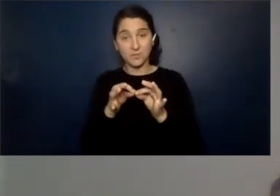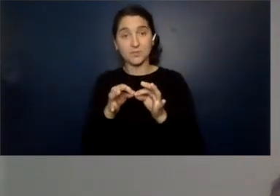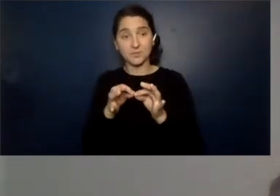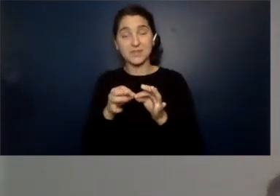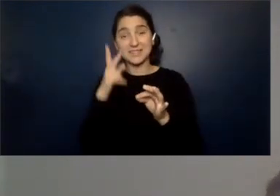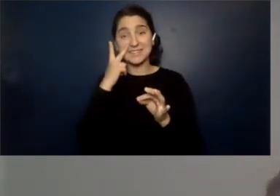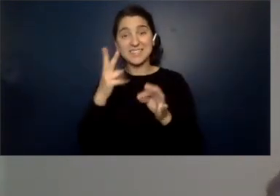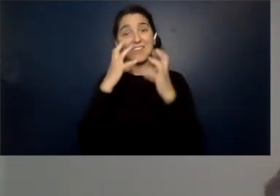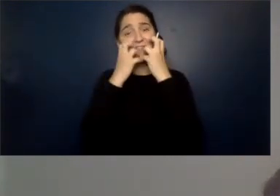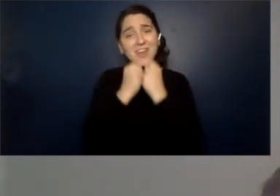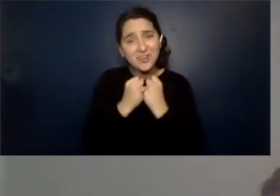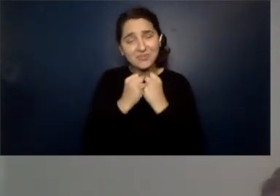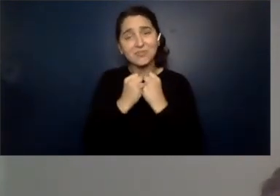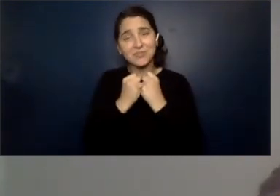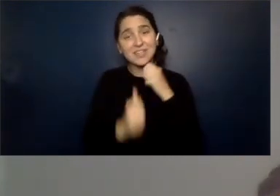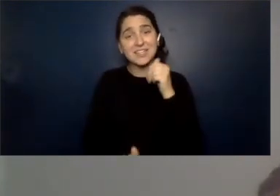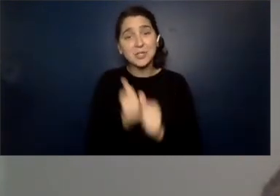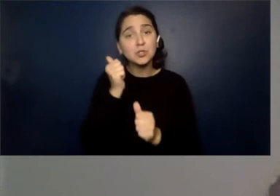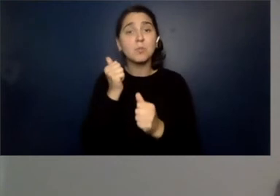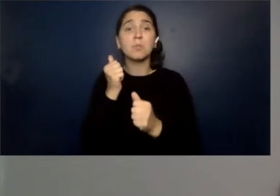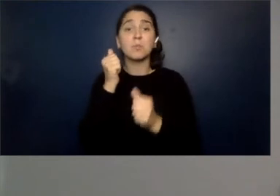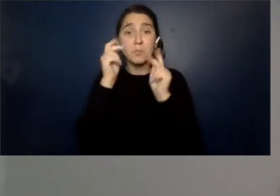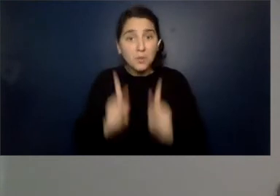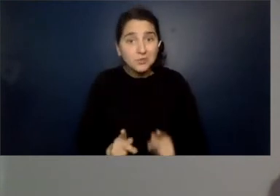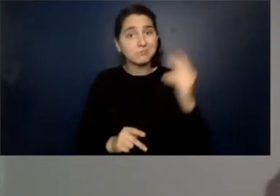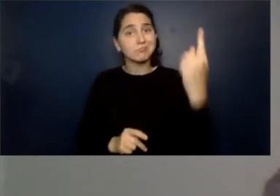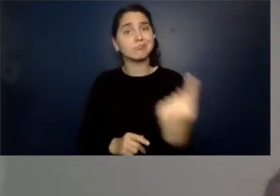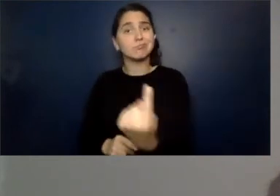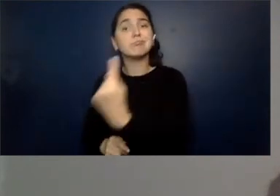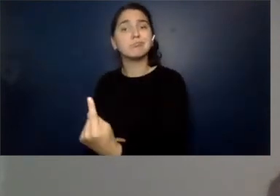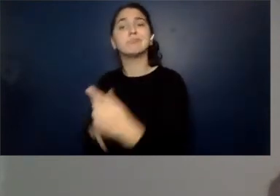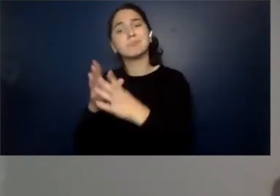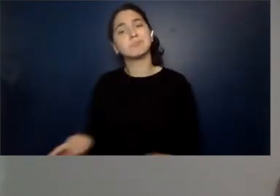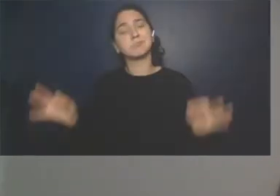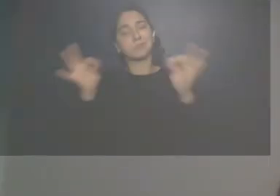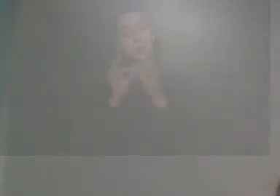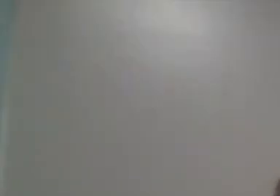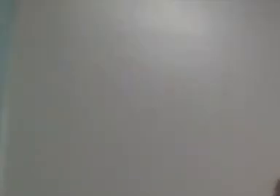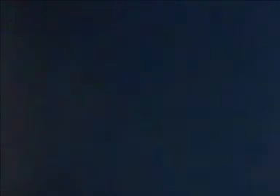just as Scripture and Jesus clearly taught us. Amen.